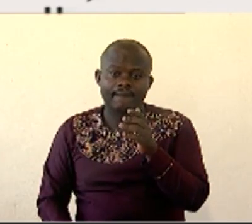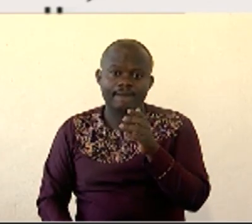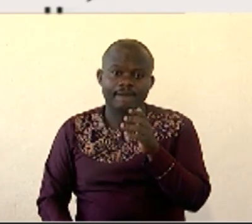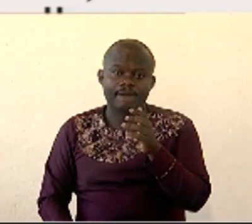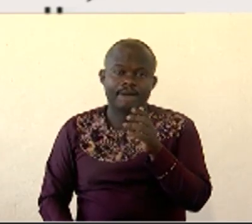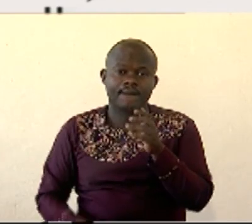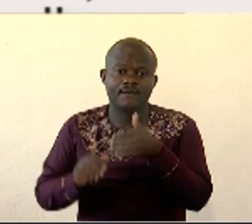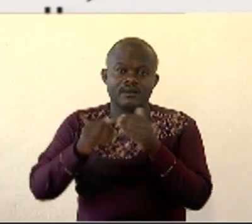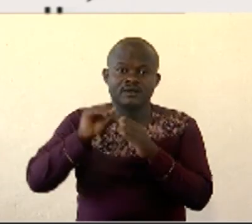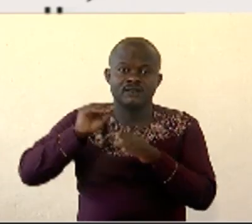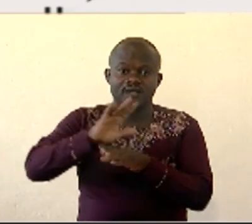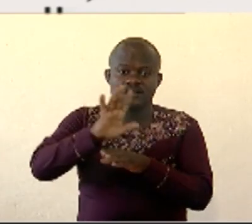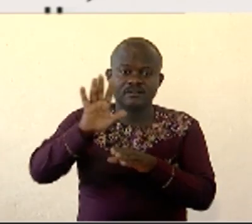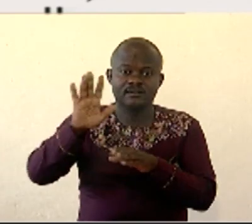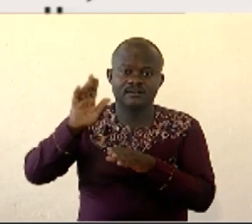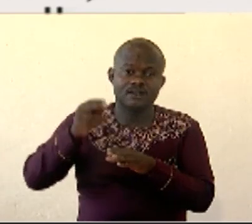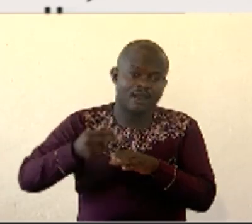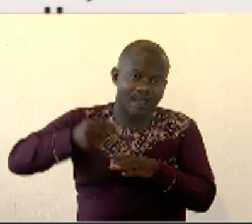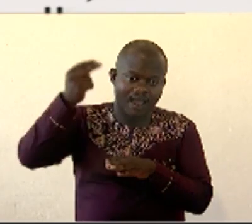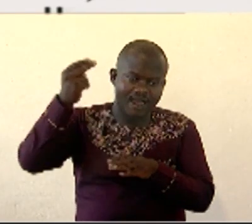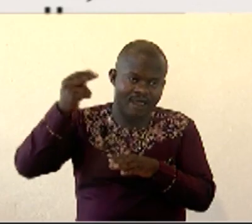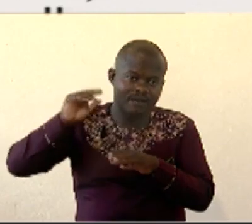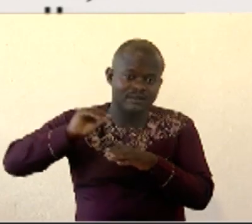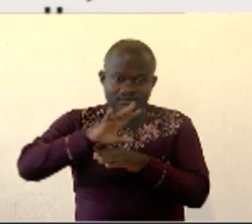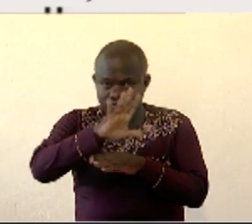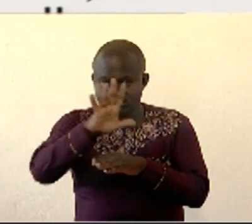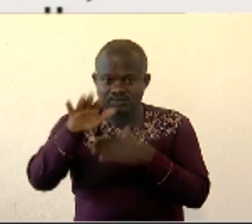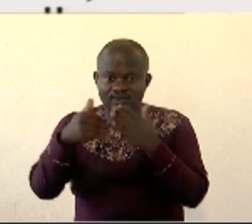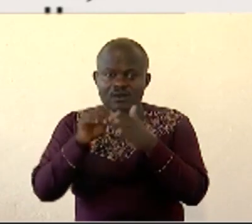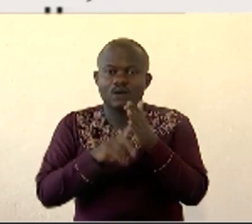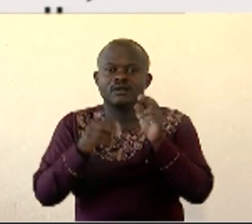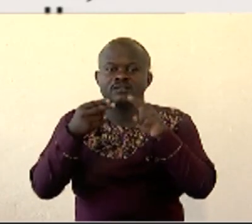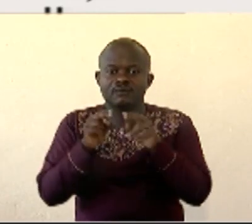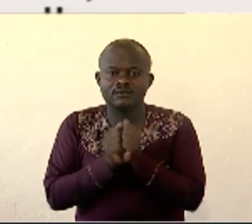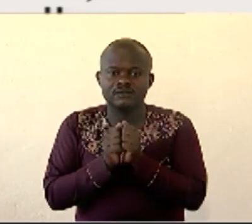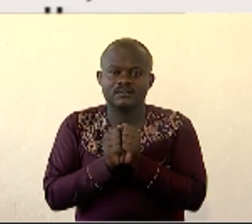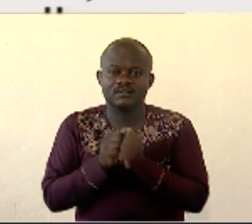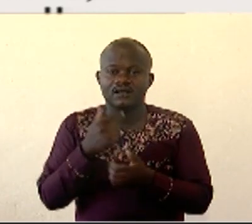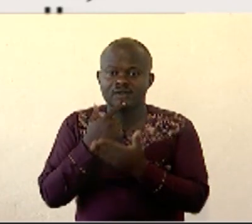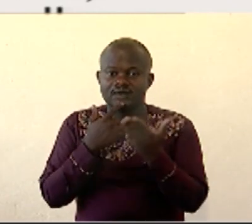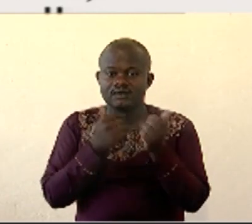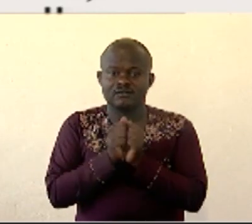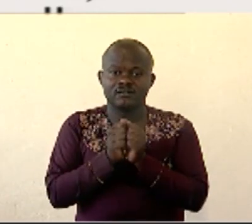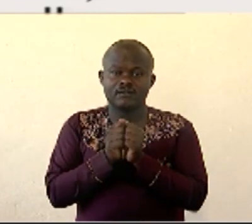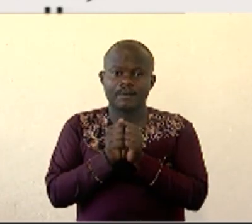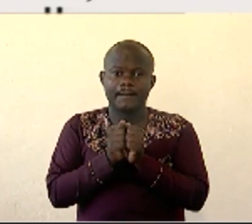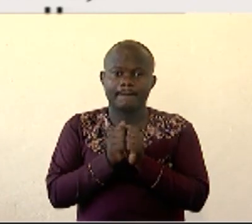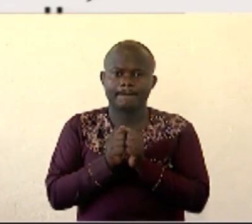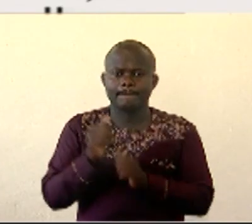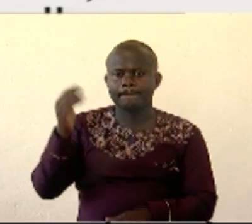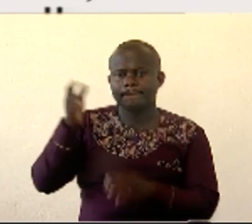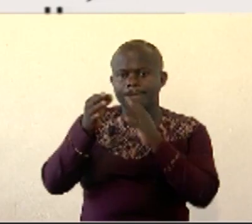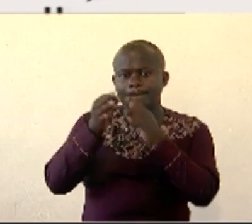light intensity. High light intensity and low light intensity. What happens? The process of photosynthesis. When there's high light